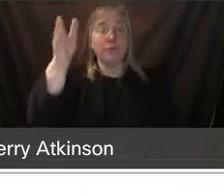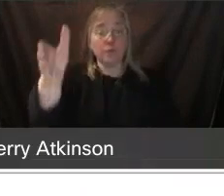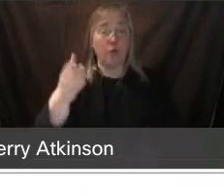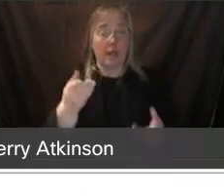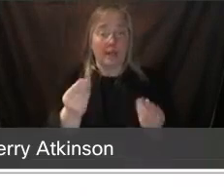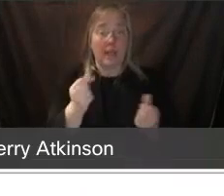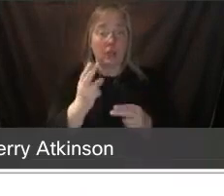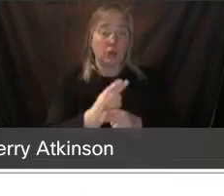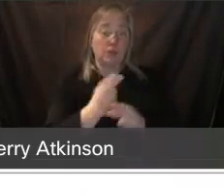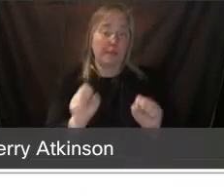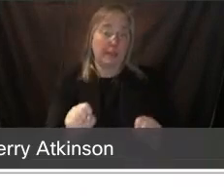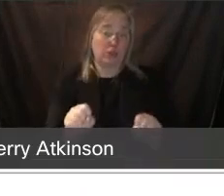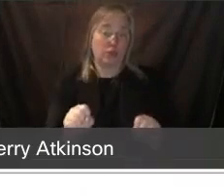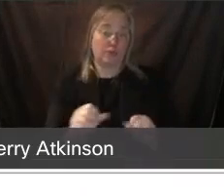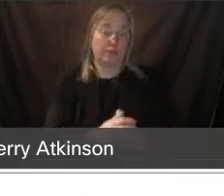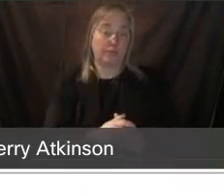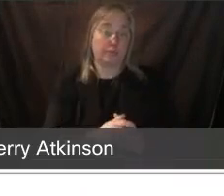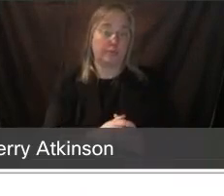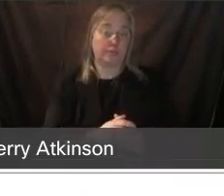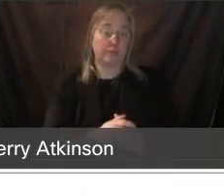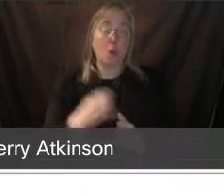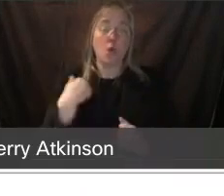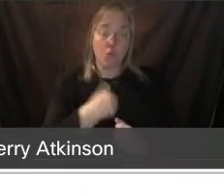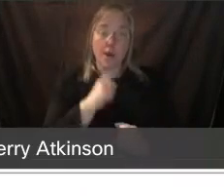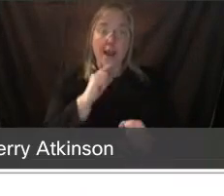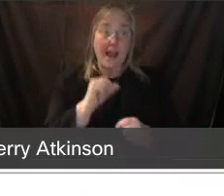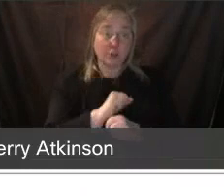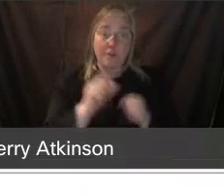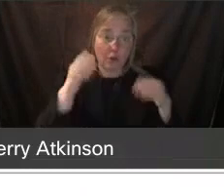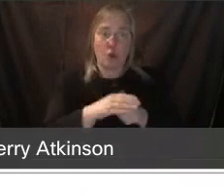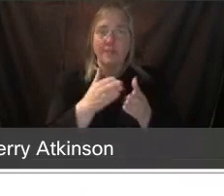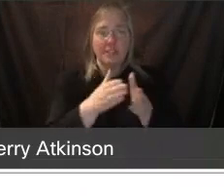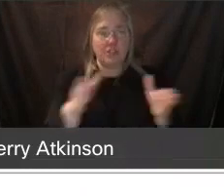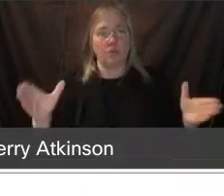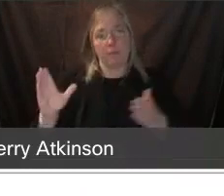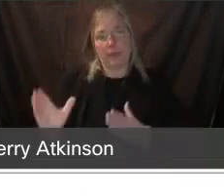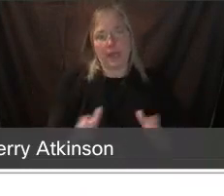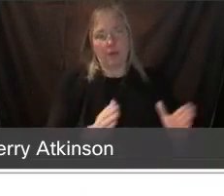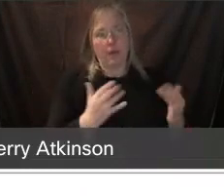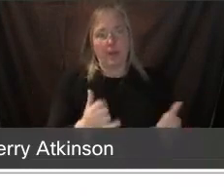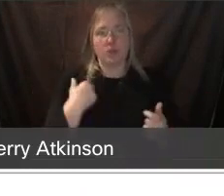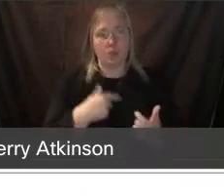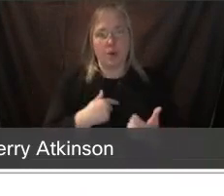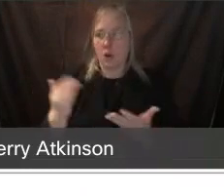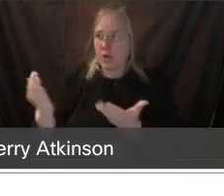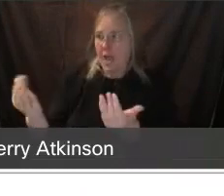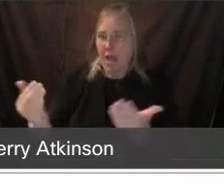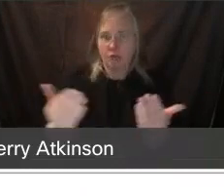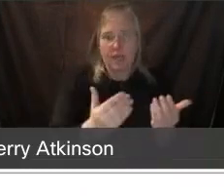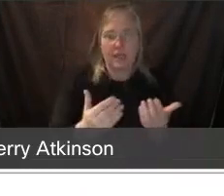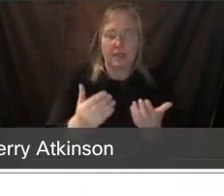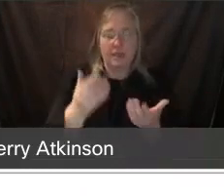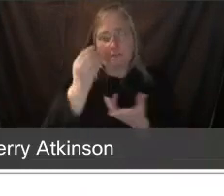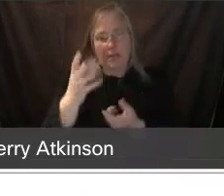use potential. We're actually focusing on the general plan right now, so we're sort of gathering this information and putting it